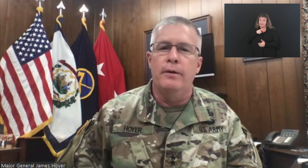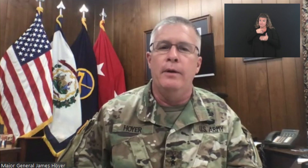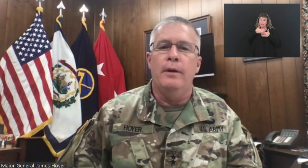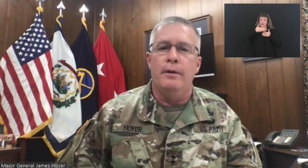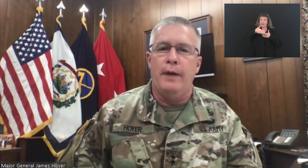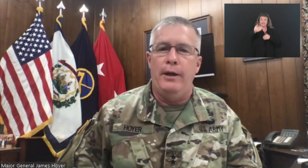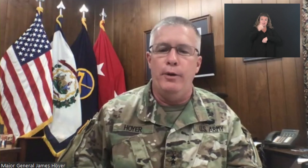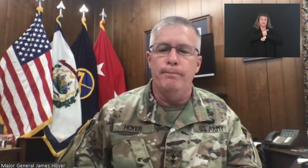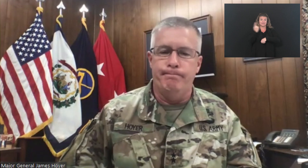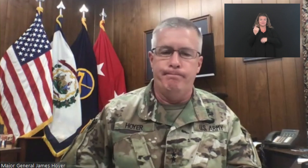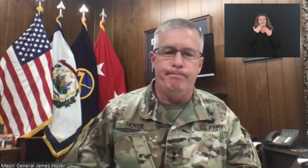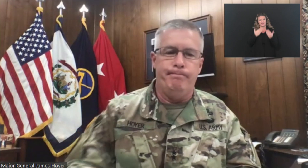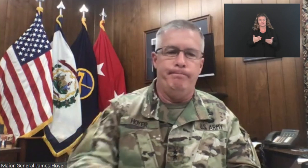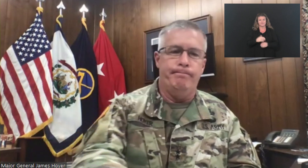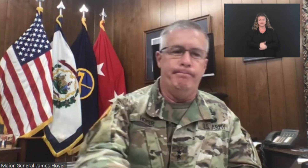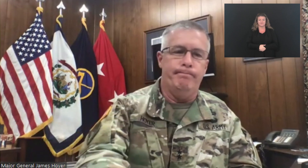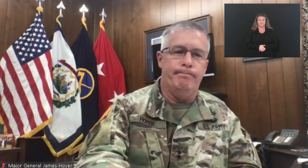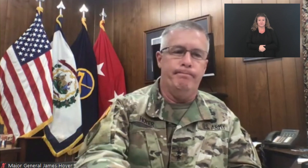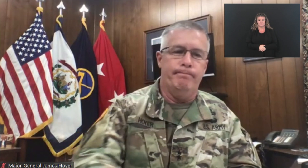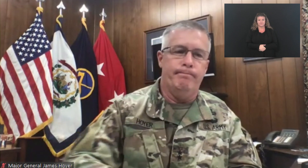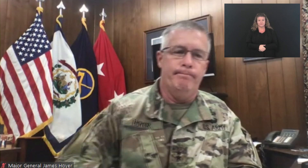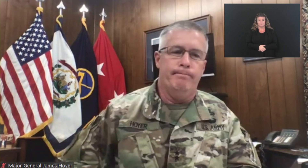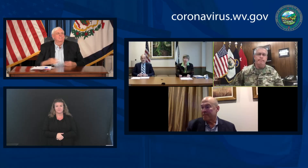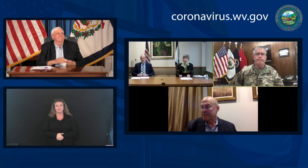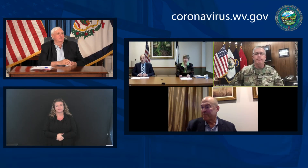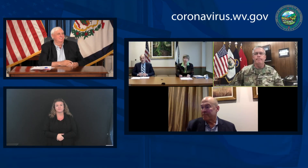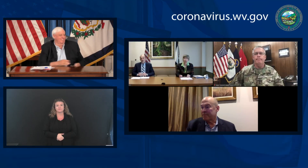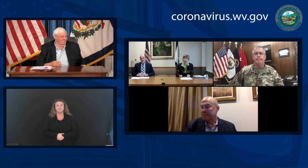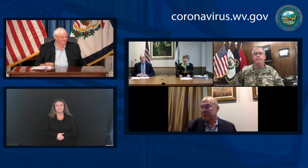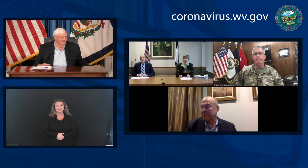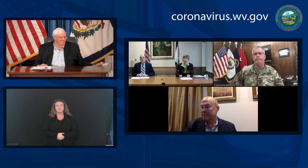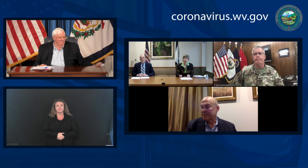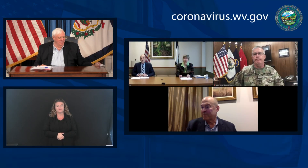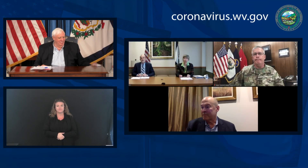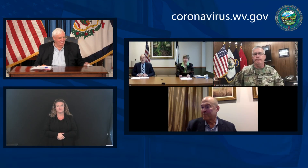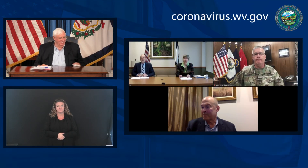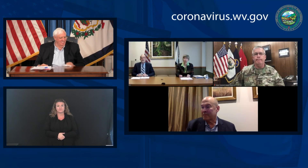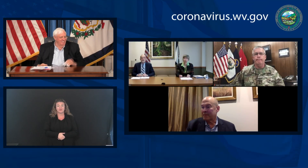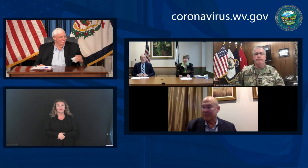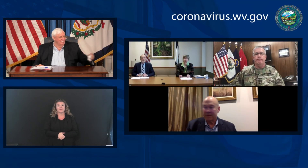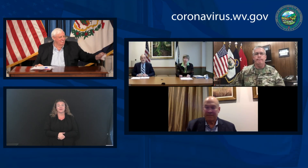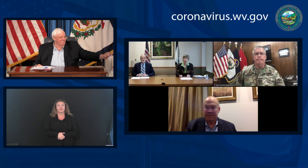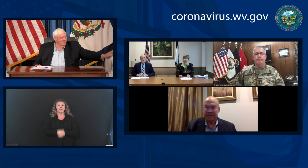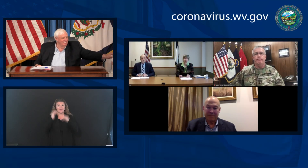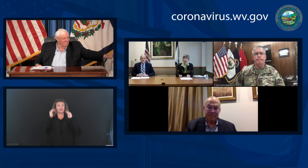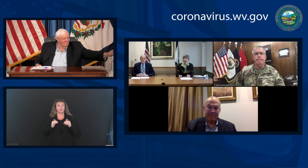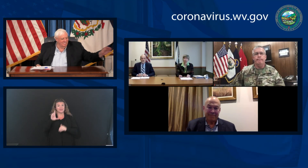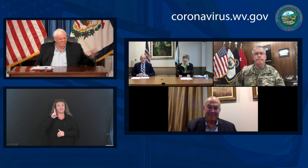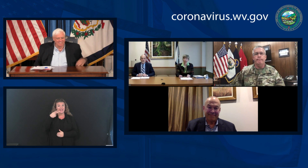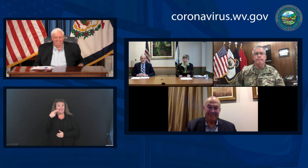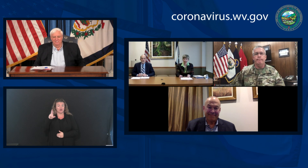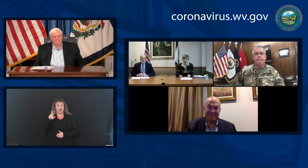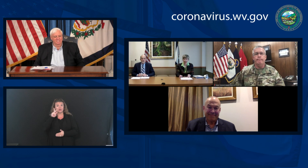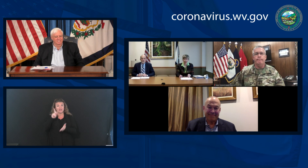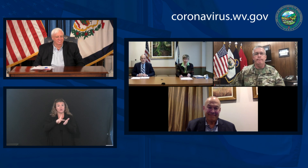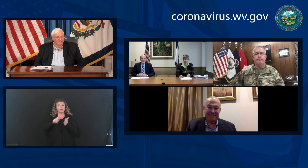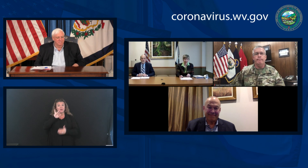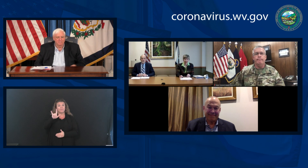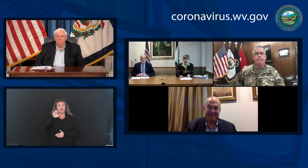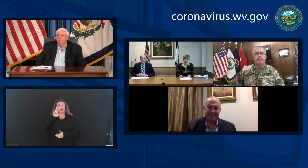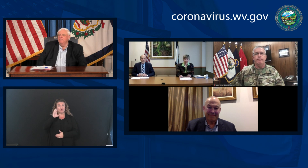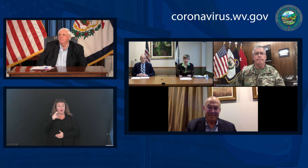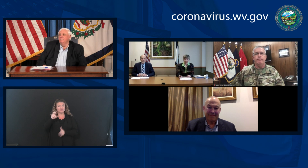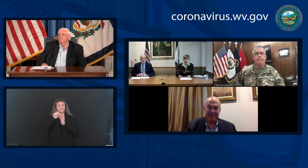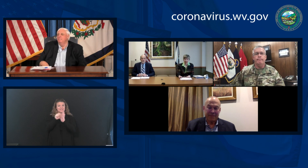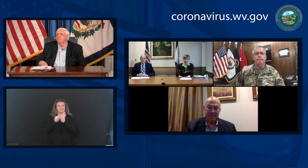days. Thank you. Thank you, General. Up next, we'll go to the West Virginia DHHR with Secretary Bill Crouch and our